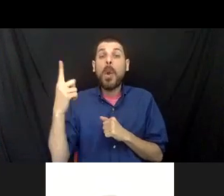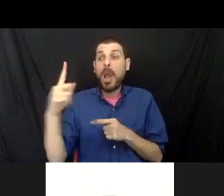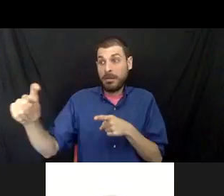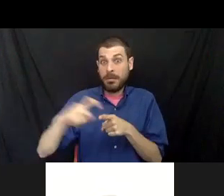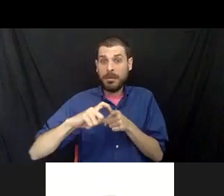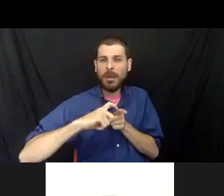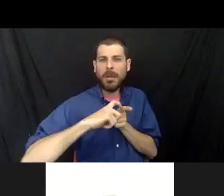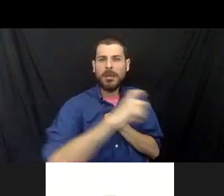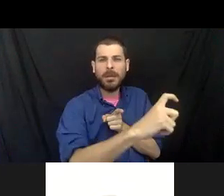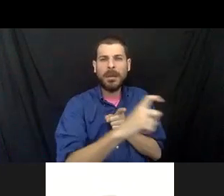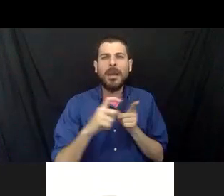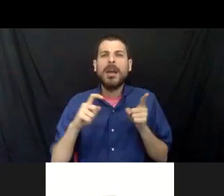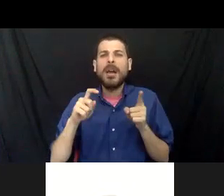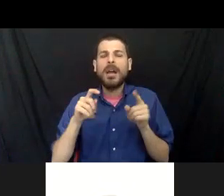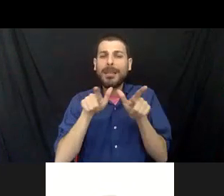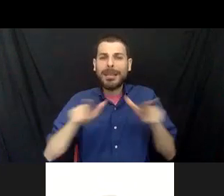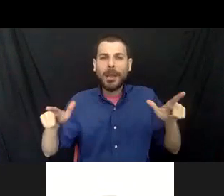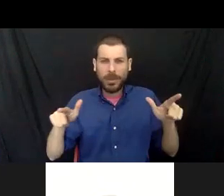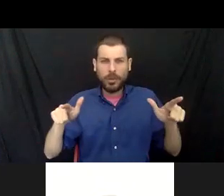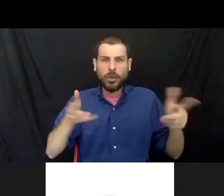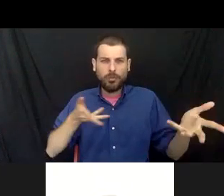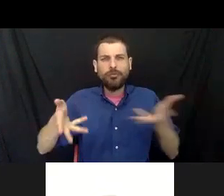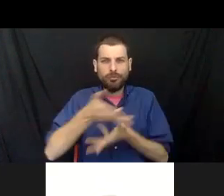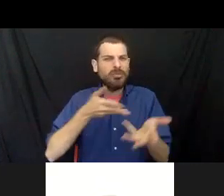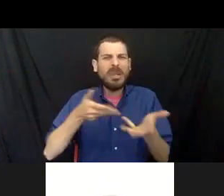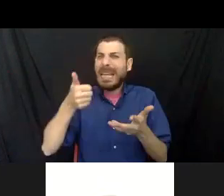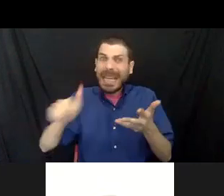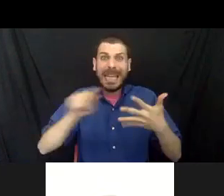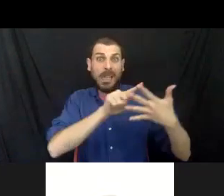lets them get an interpreter in any language that a caller speaks.